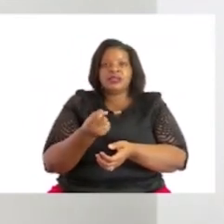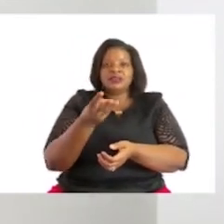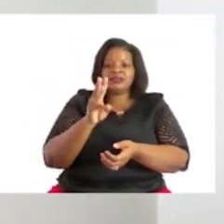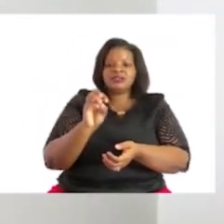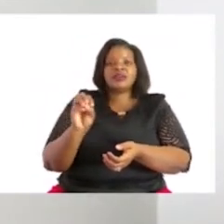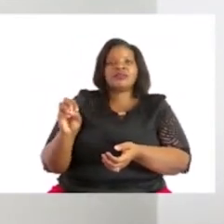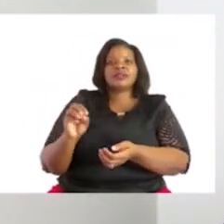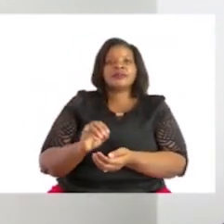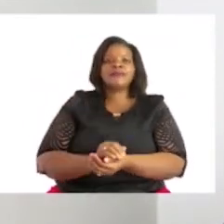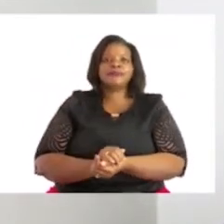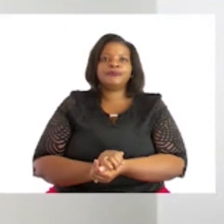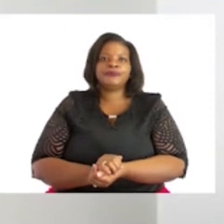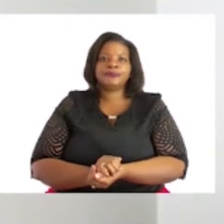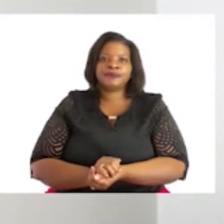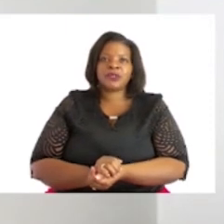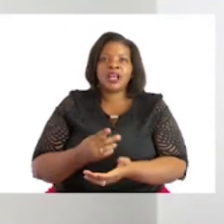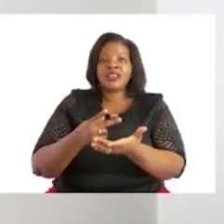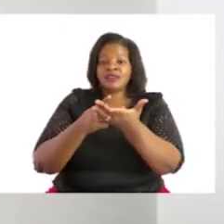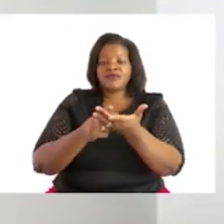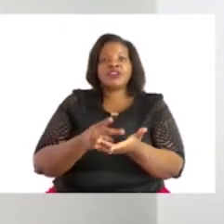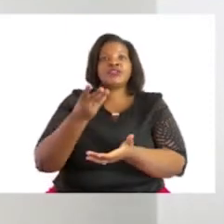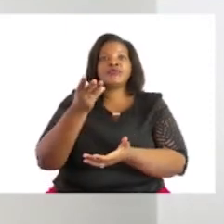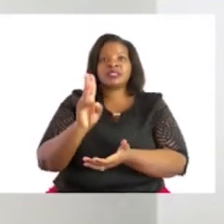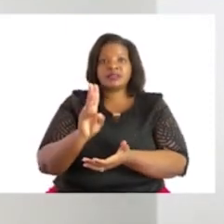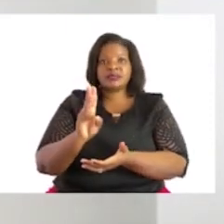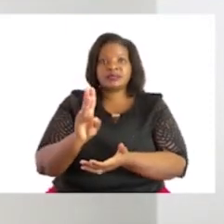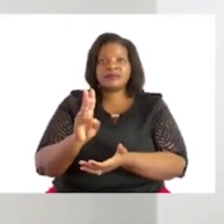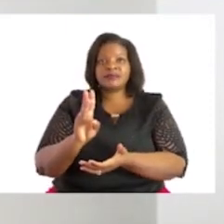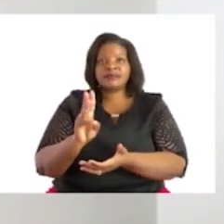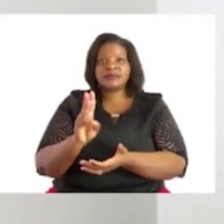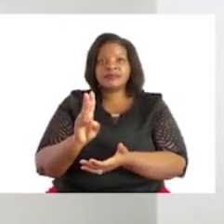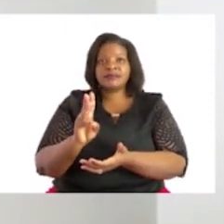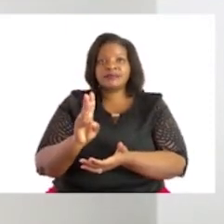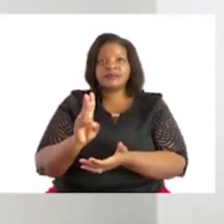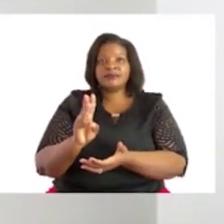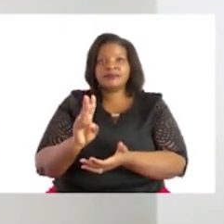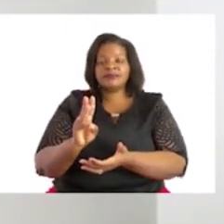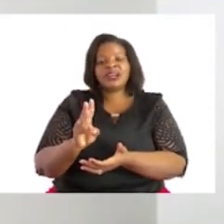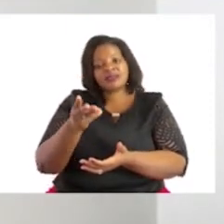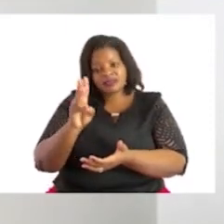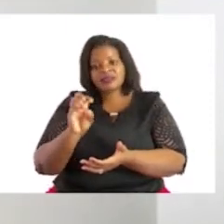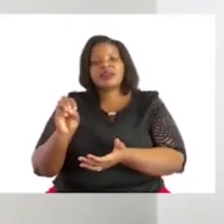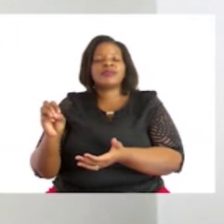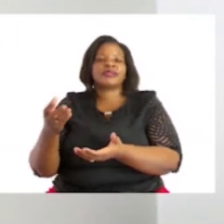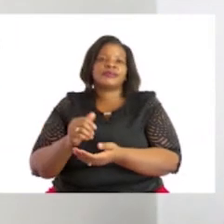600. So the value of 6 is